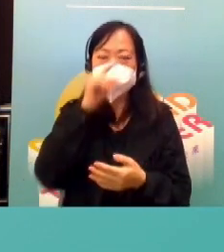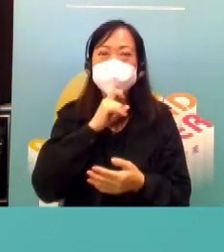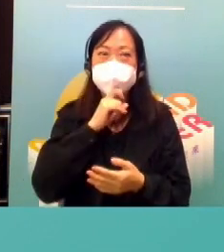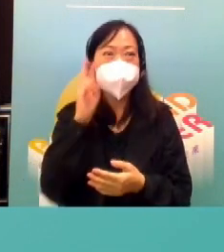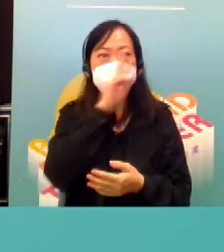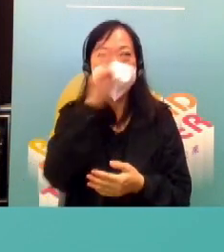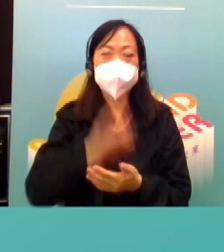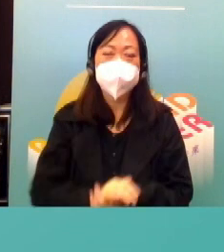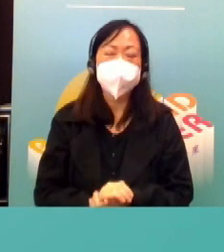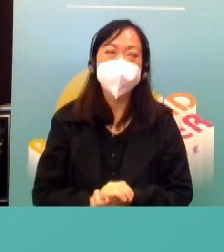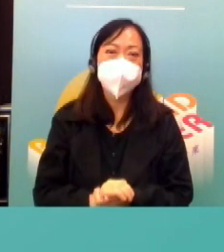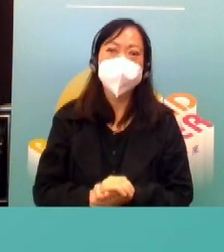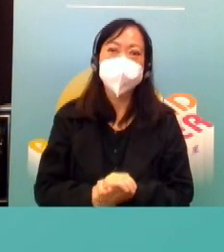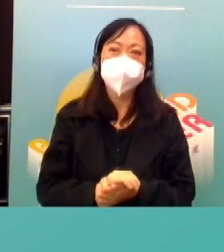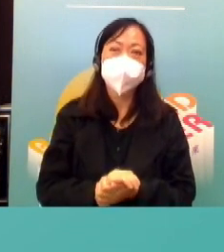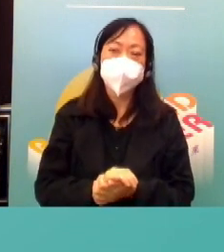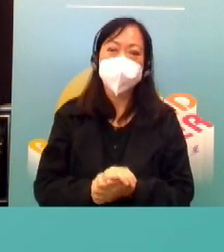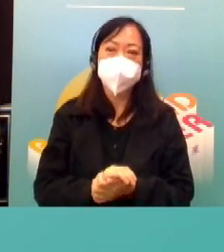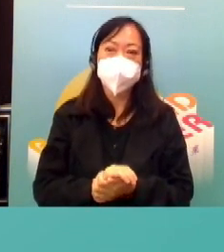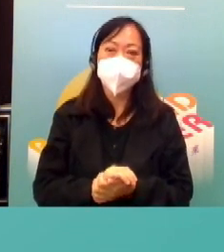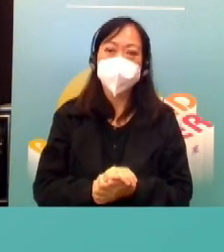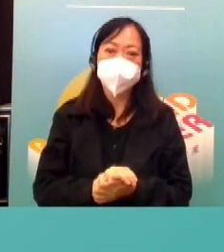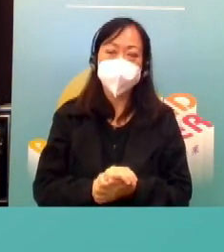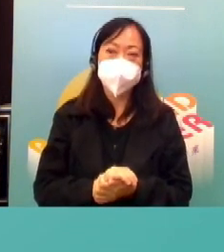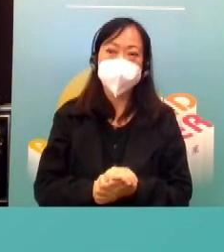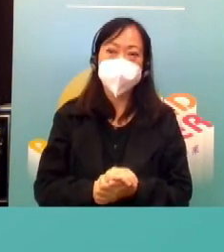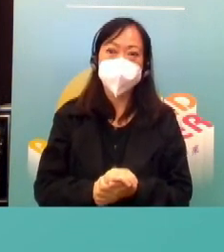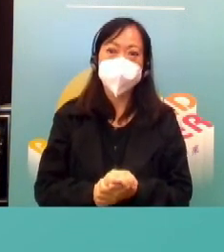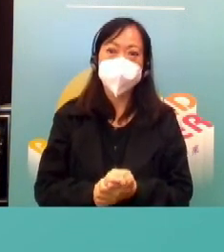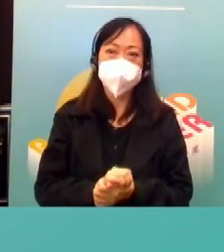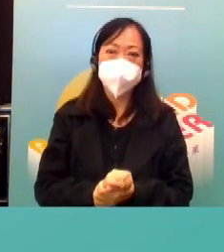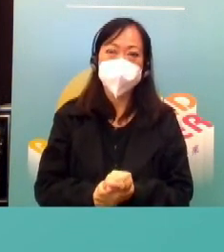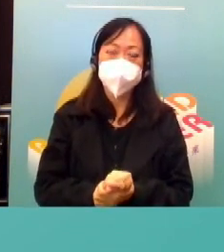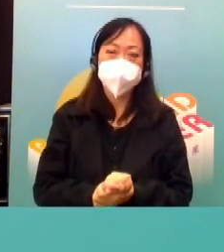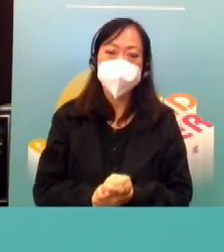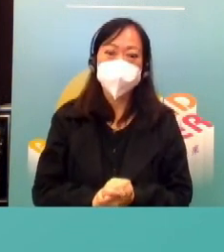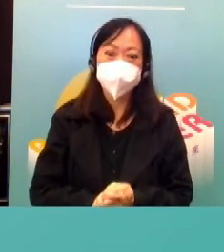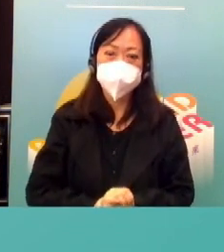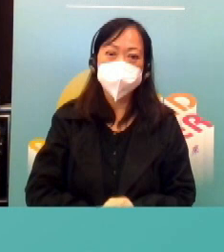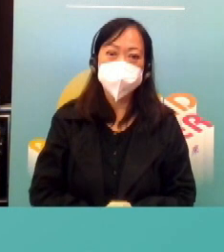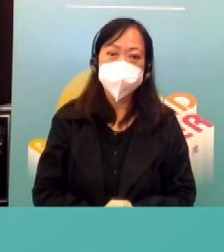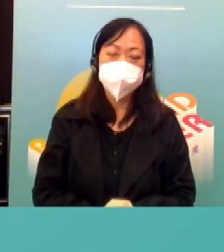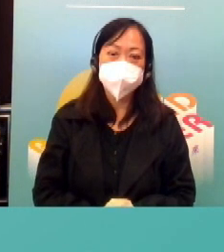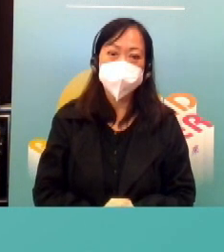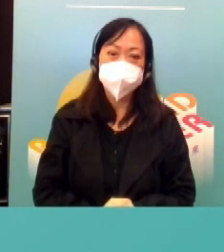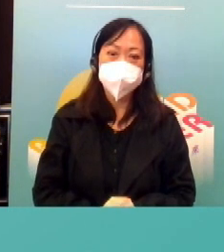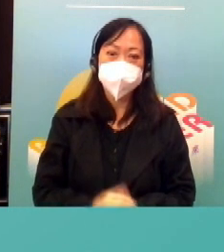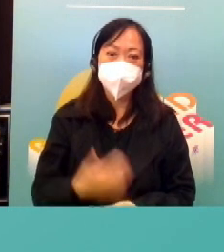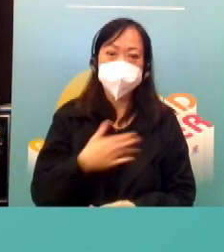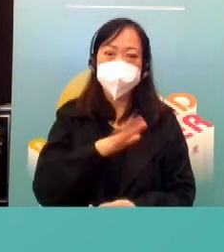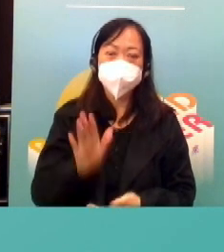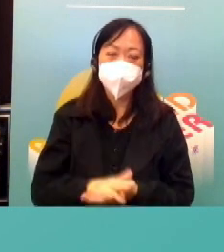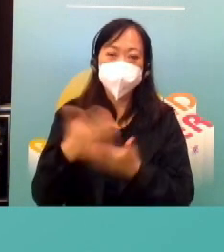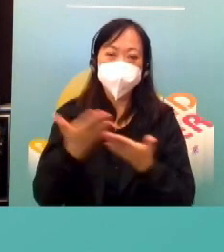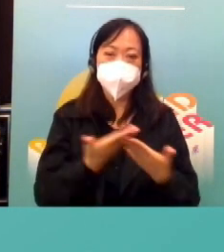So the whole we will still be welcoming new NGOs to join our